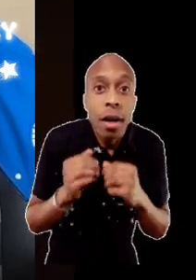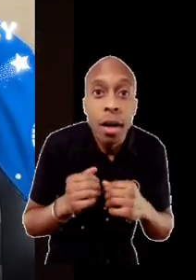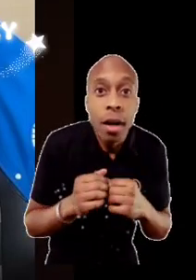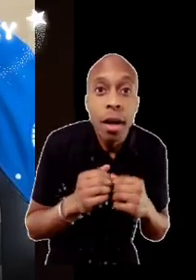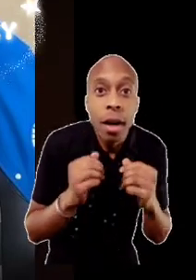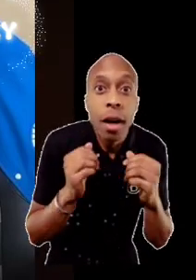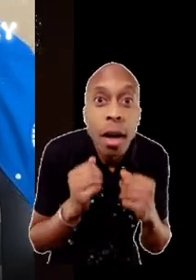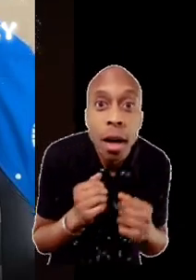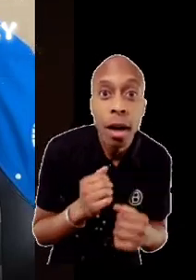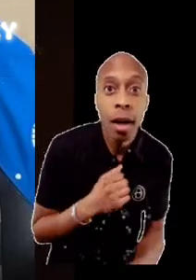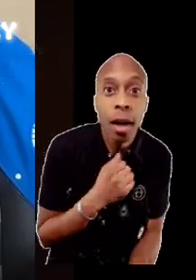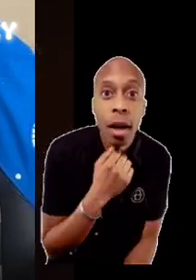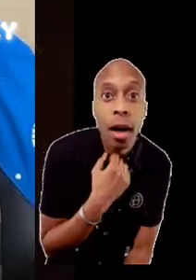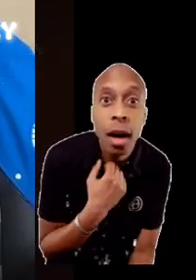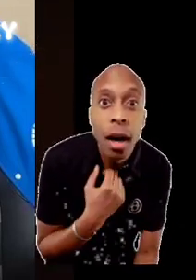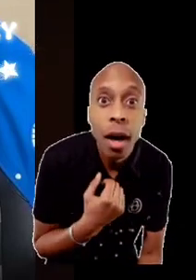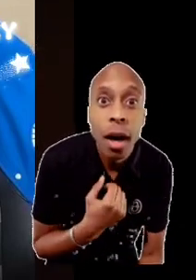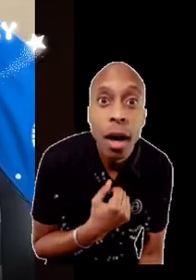If not,